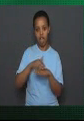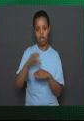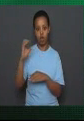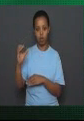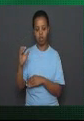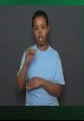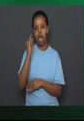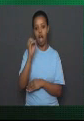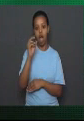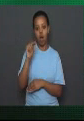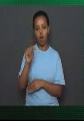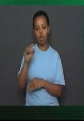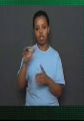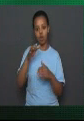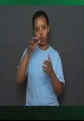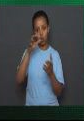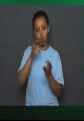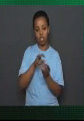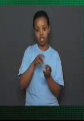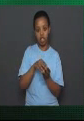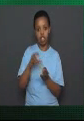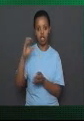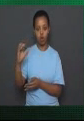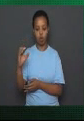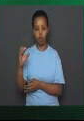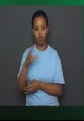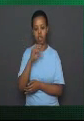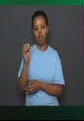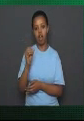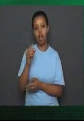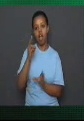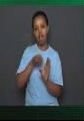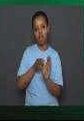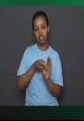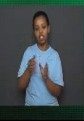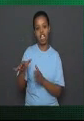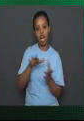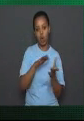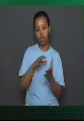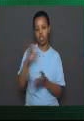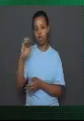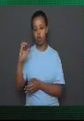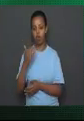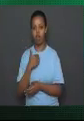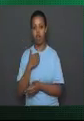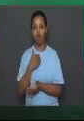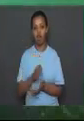ion concentration chromatography, and gas-liquid